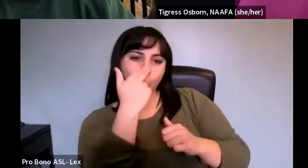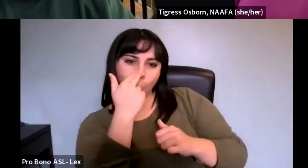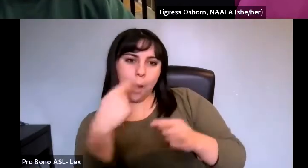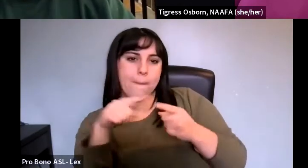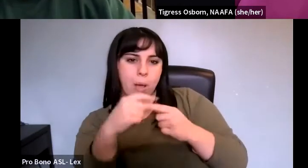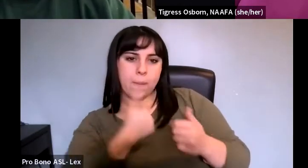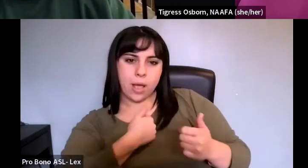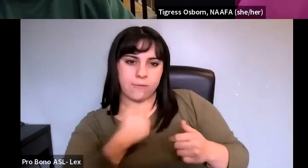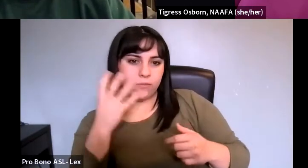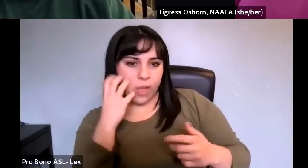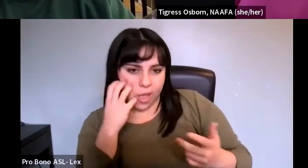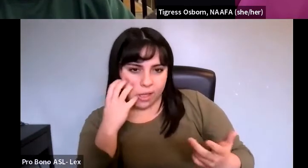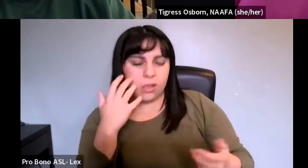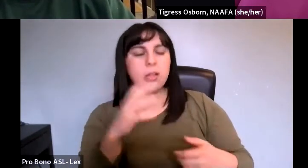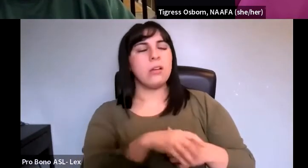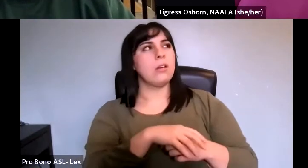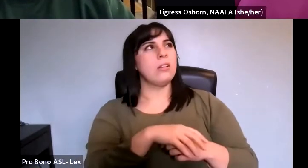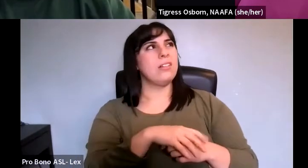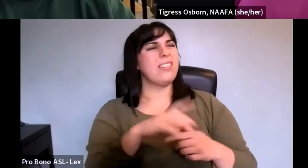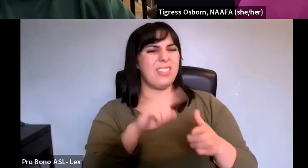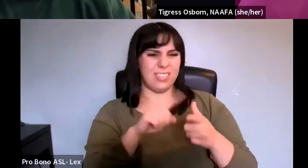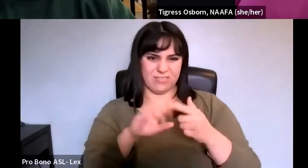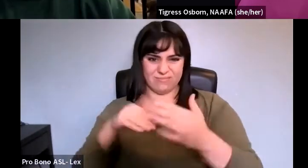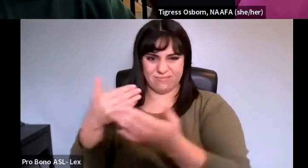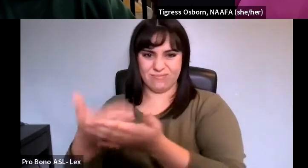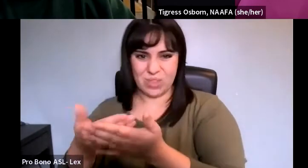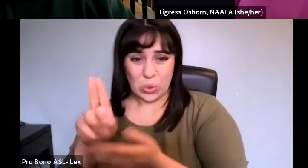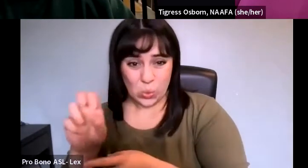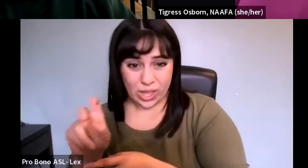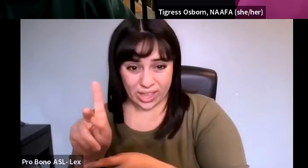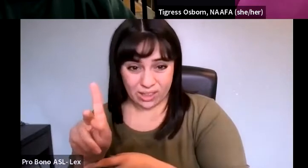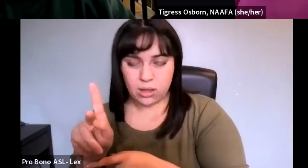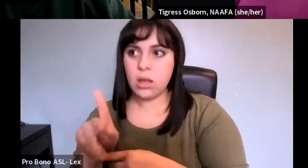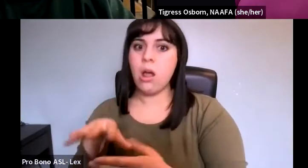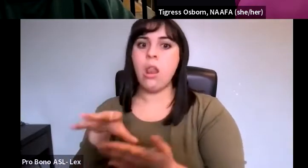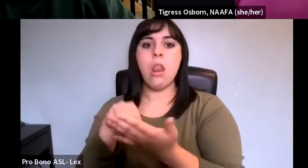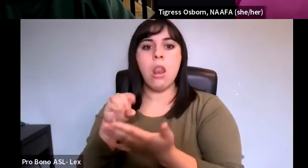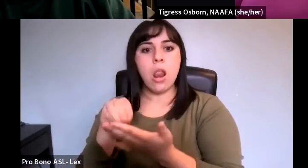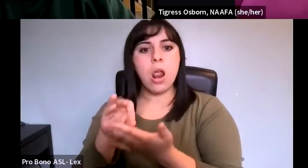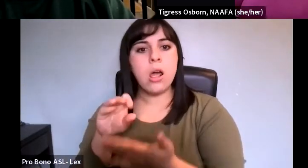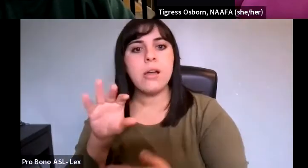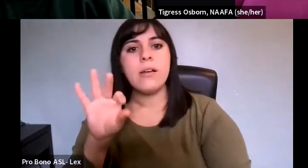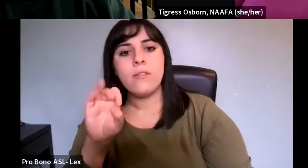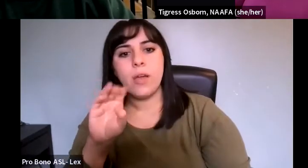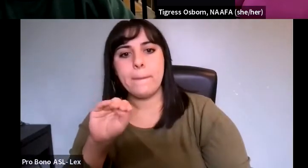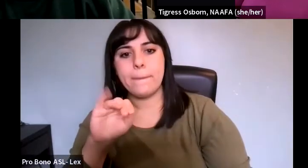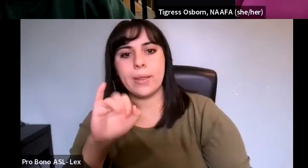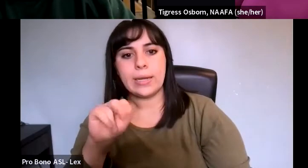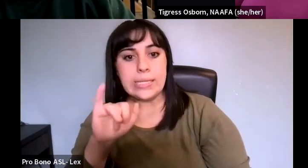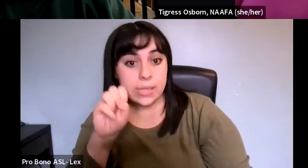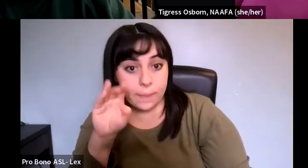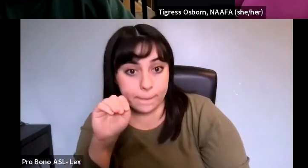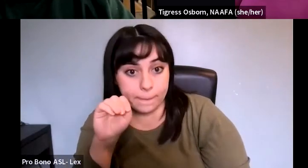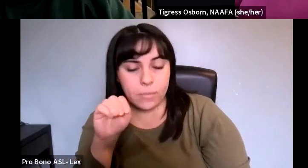UK and found out that feminism was a thing, which was a huge surprise to me. I